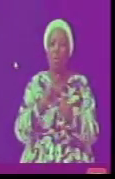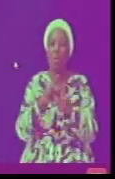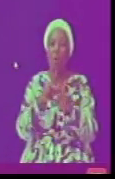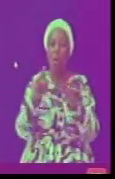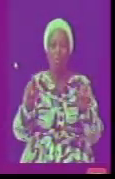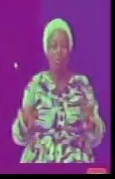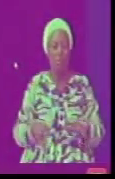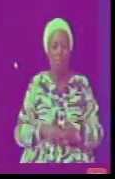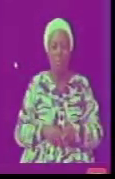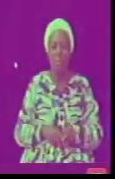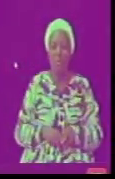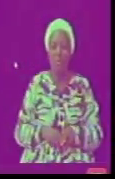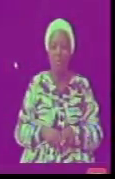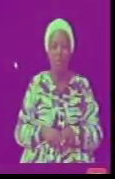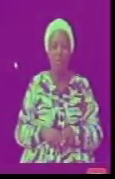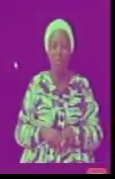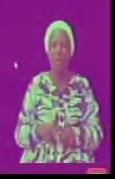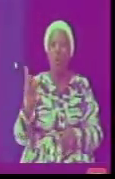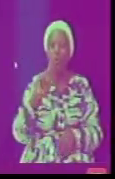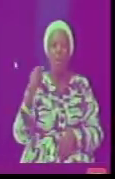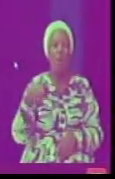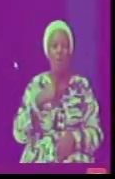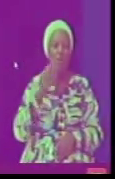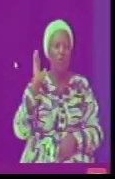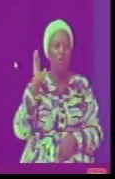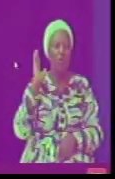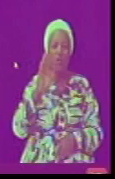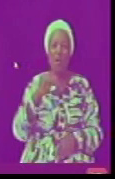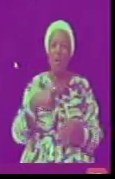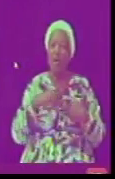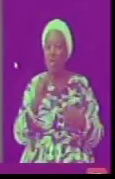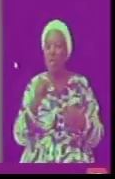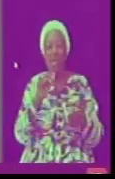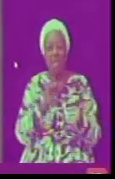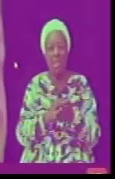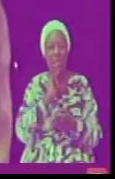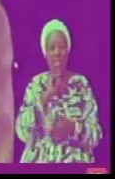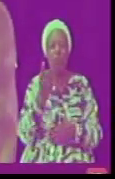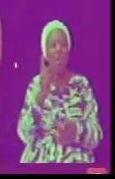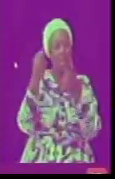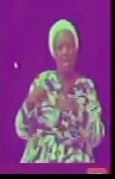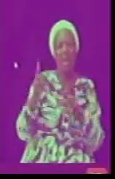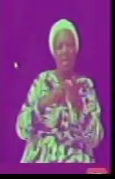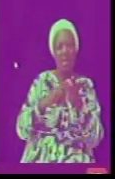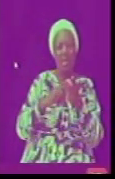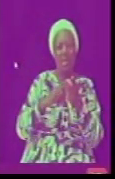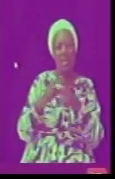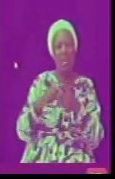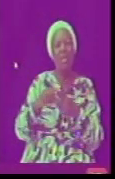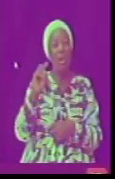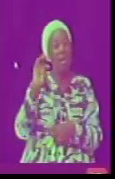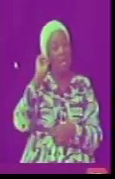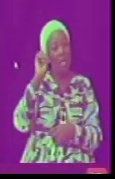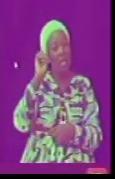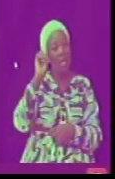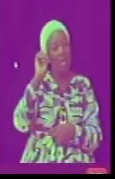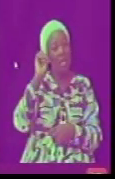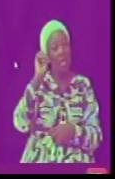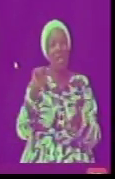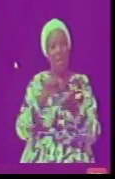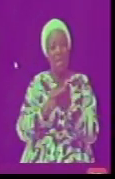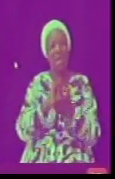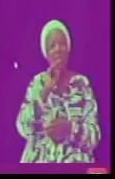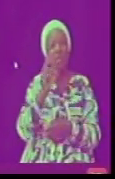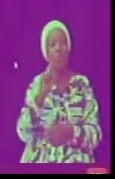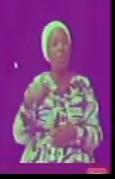took our place. Where we should have been, that's where he came. And where he